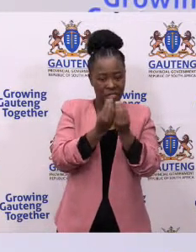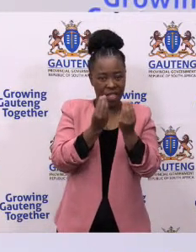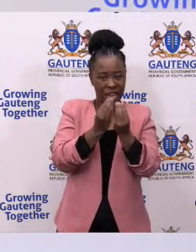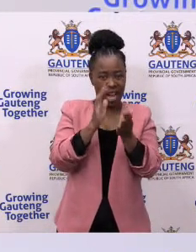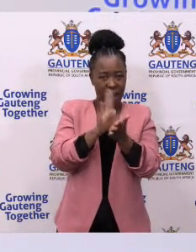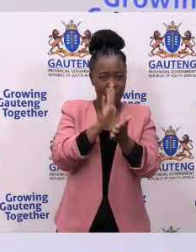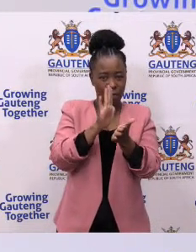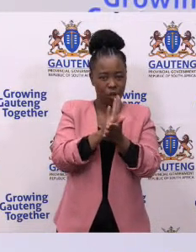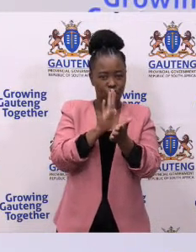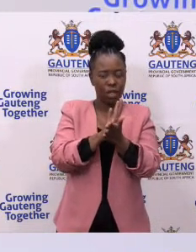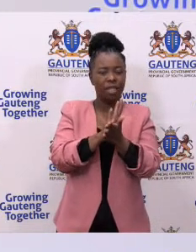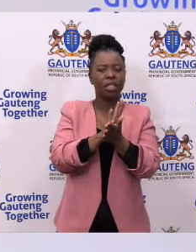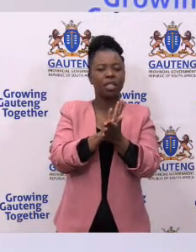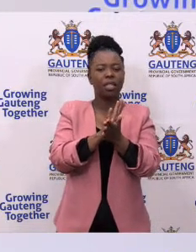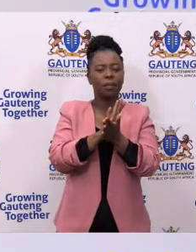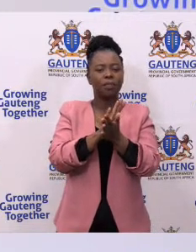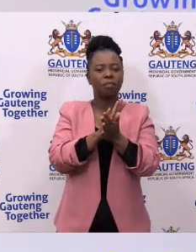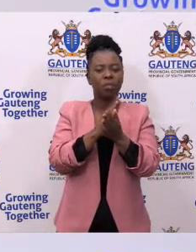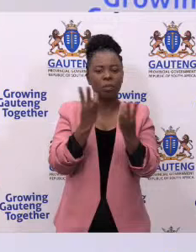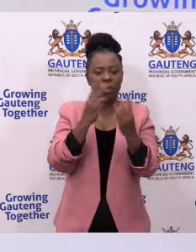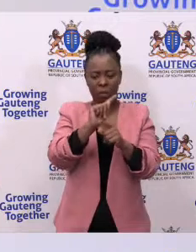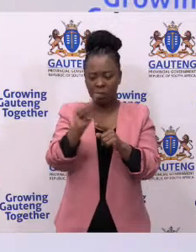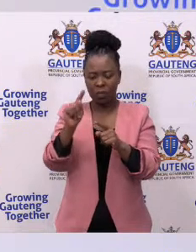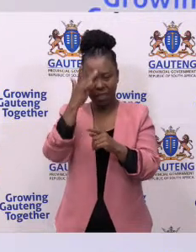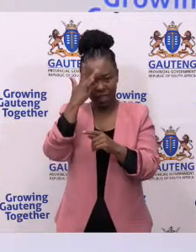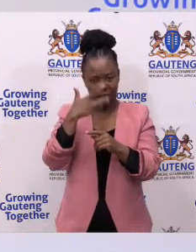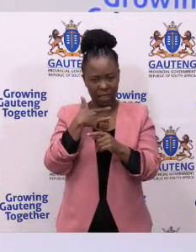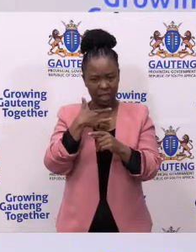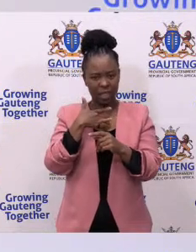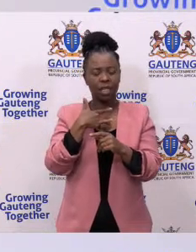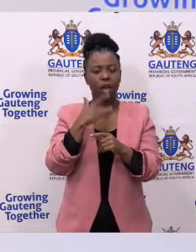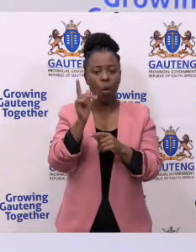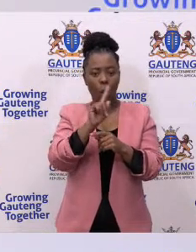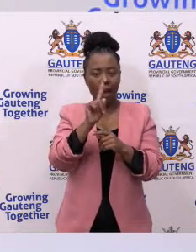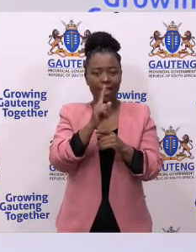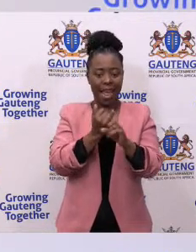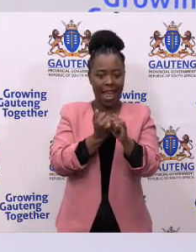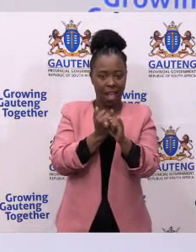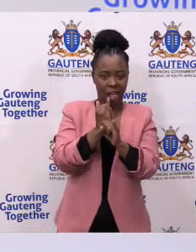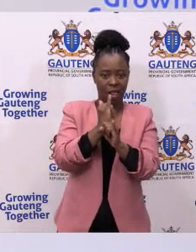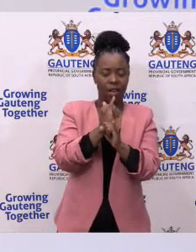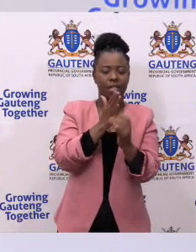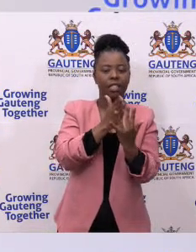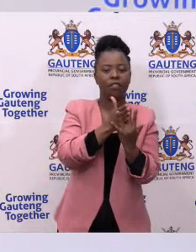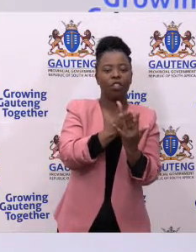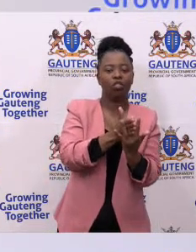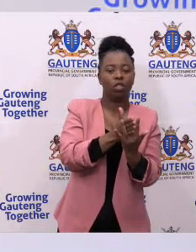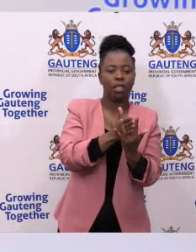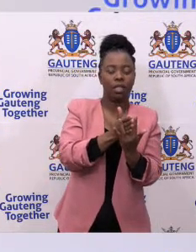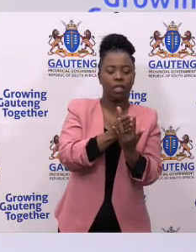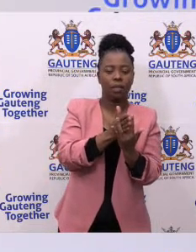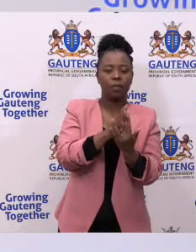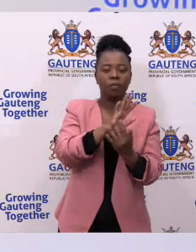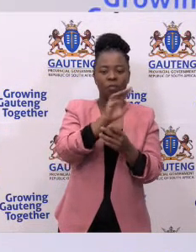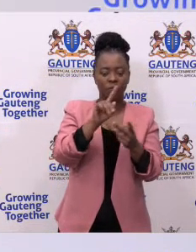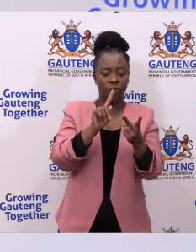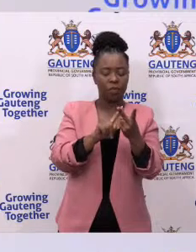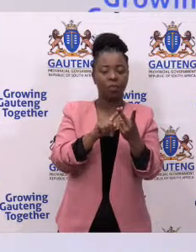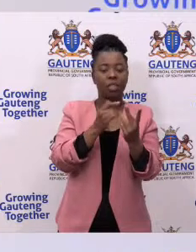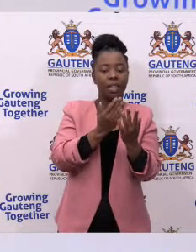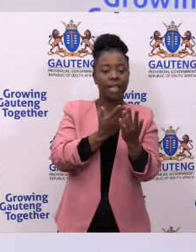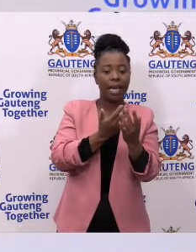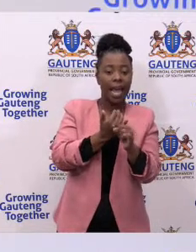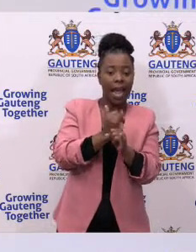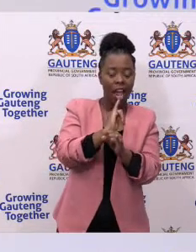the management of patients with COVID-19 is early intervention, and it's early actual management that